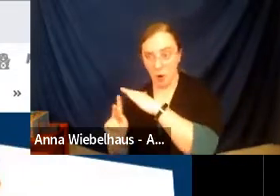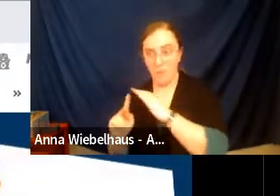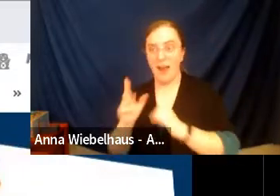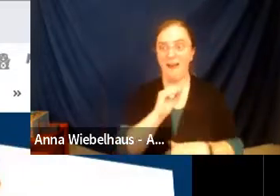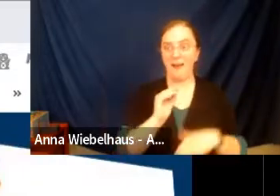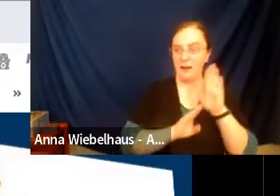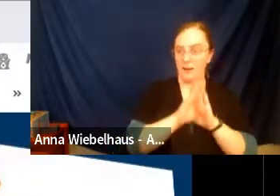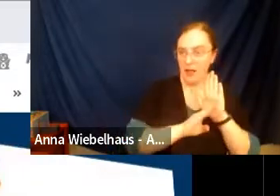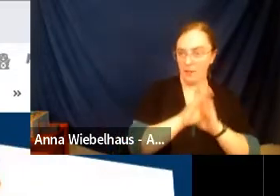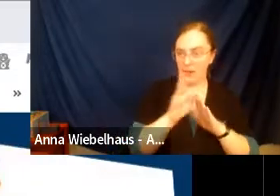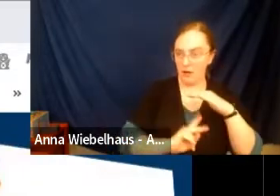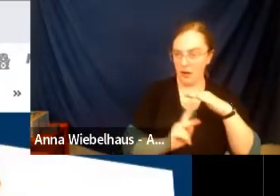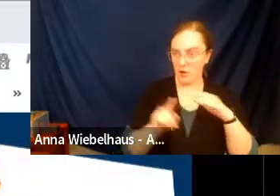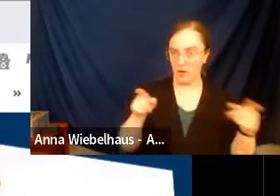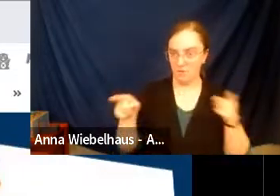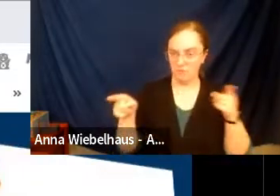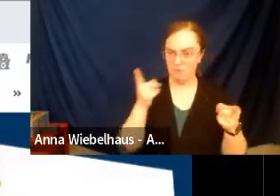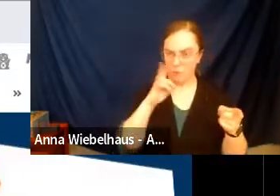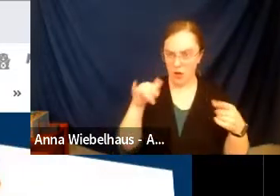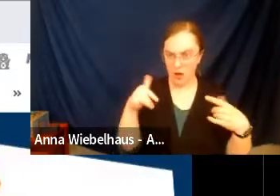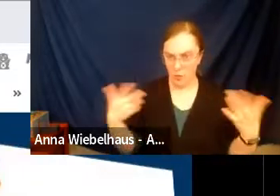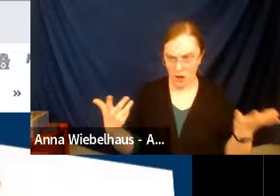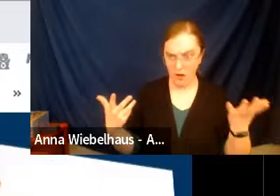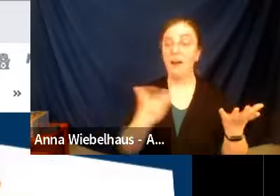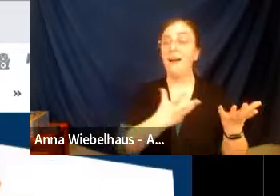your questions at the end.